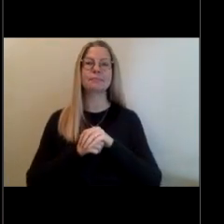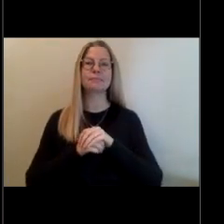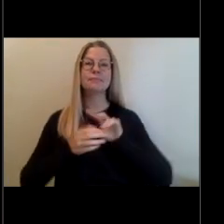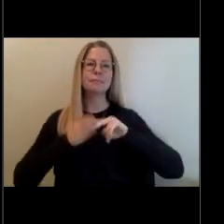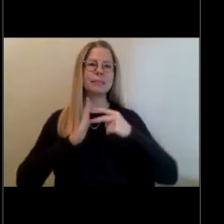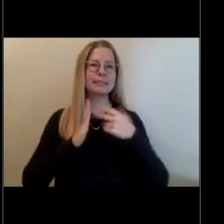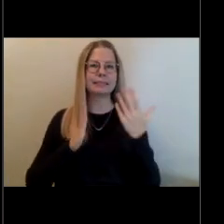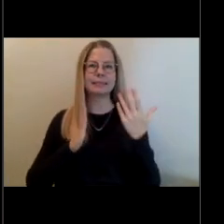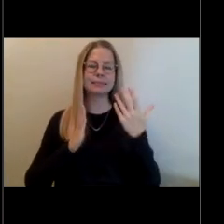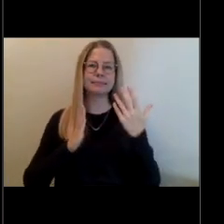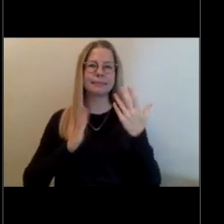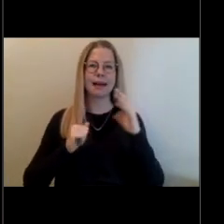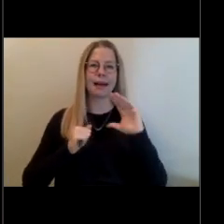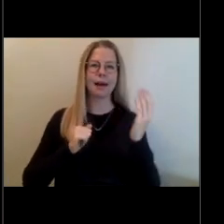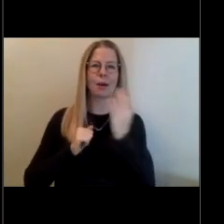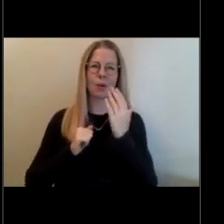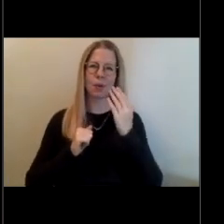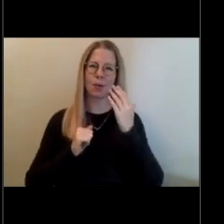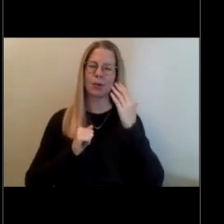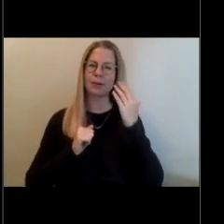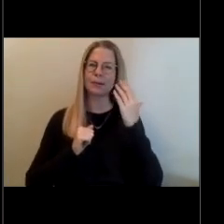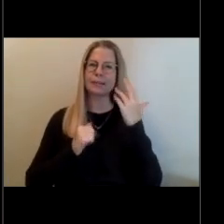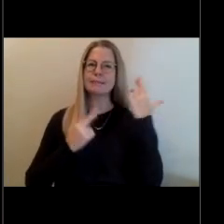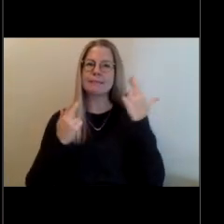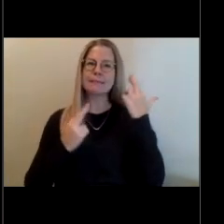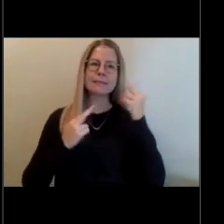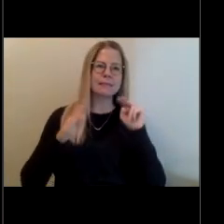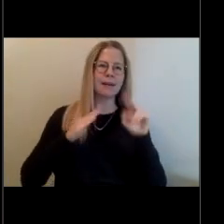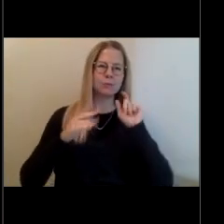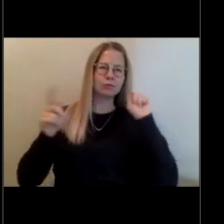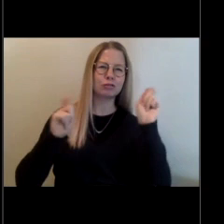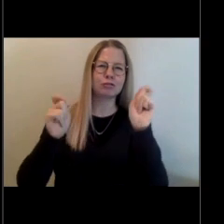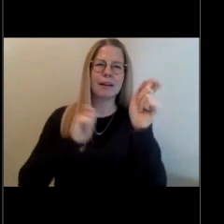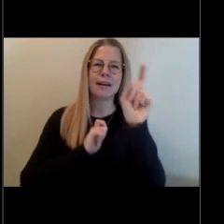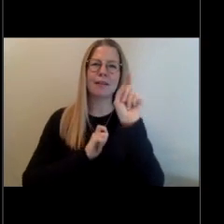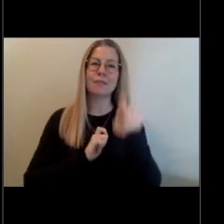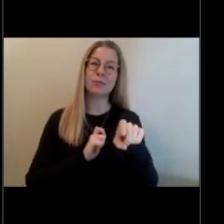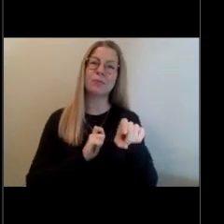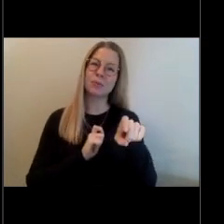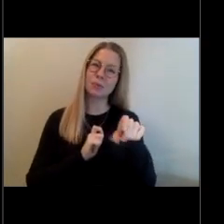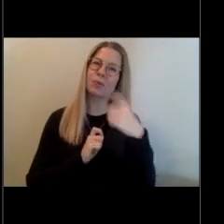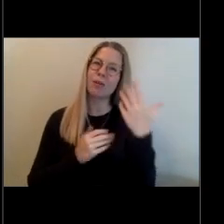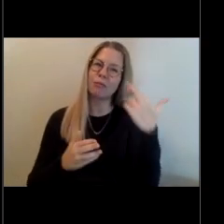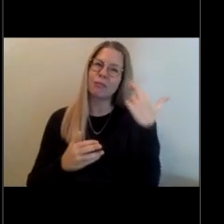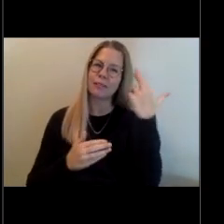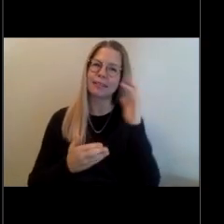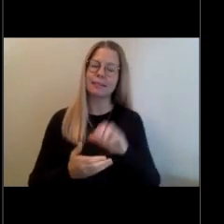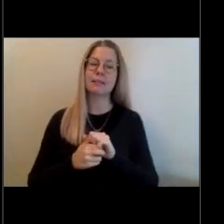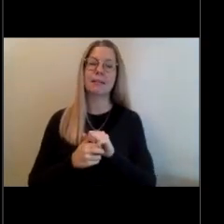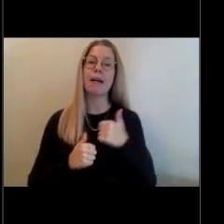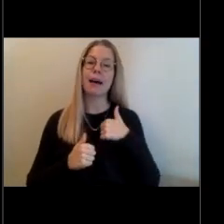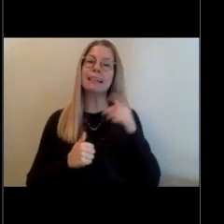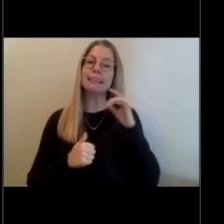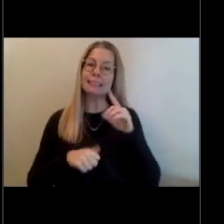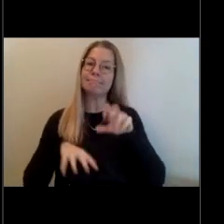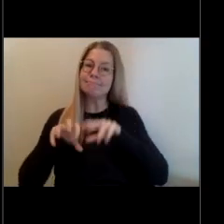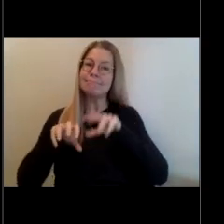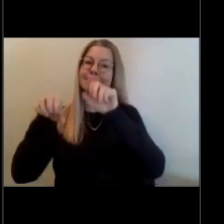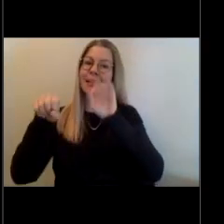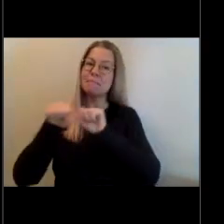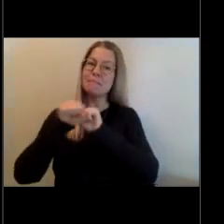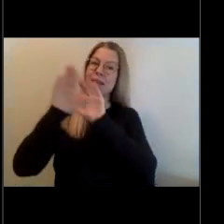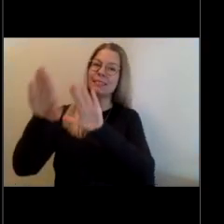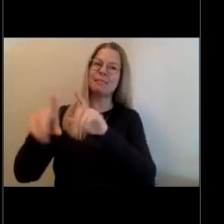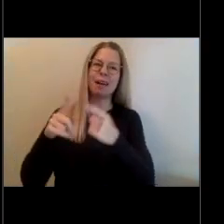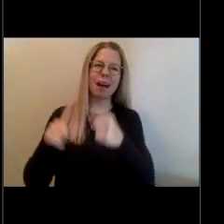happened. My own climb of Kilimanjaro happened a while ago, but lessons in life are a little